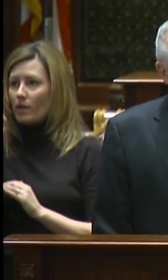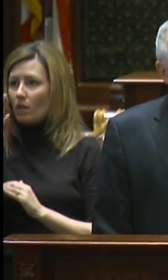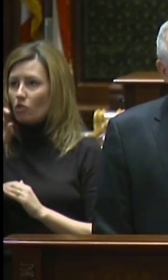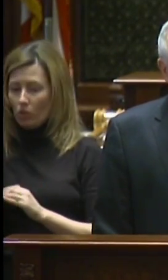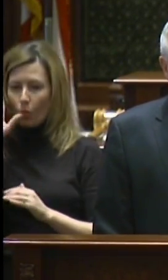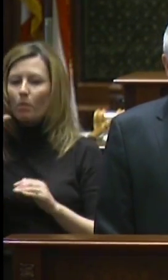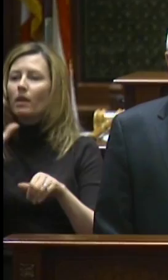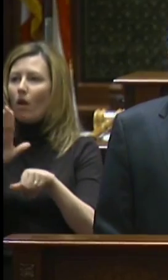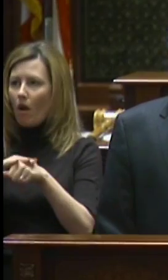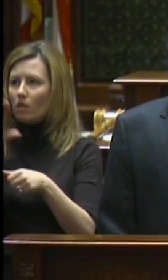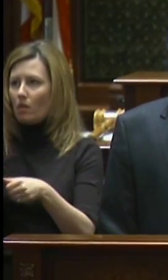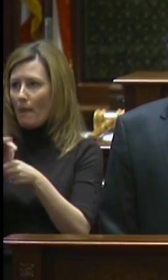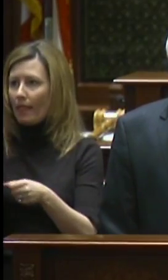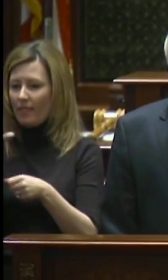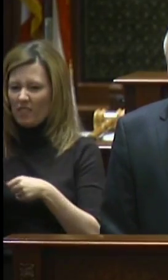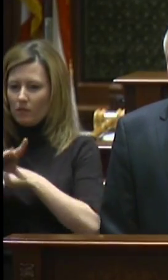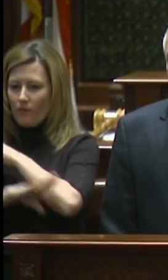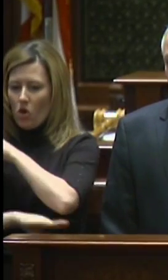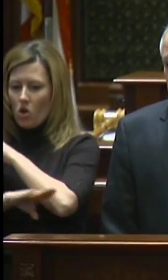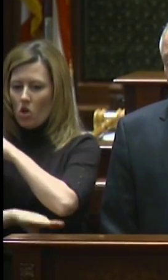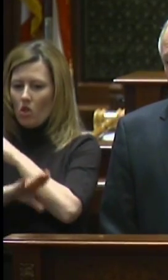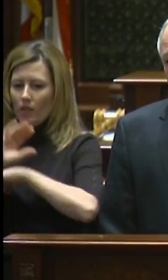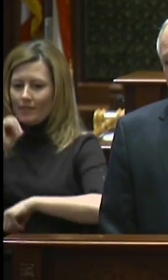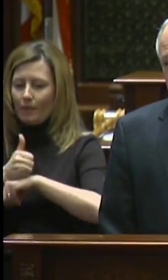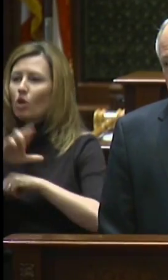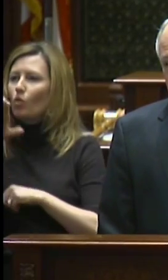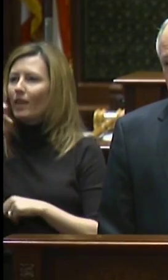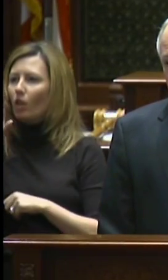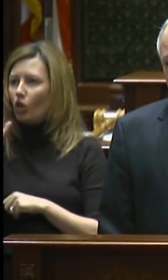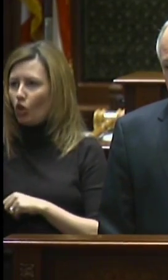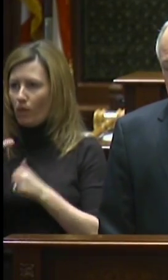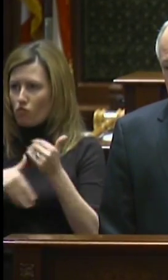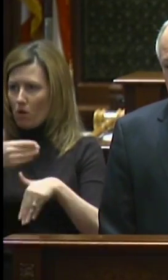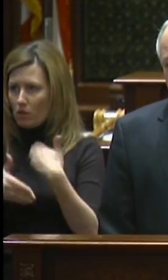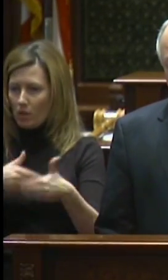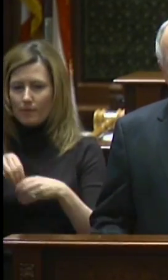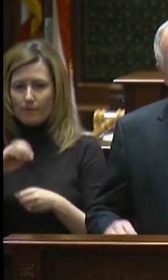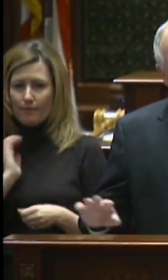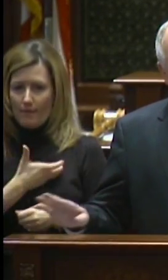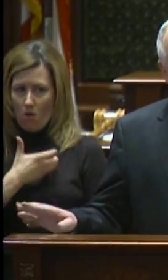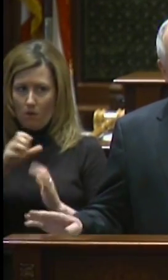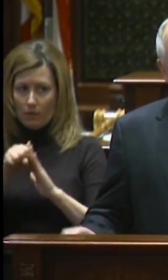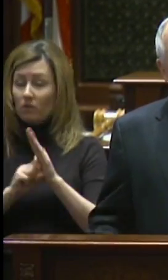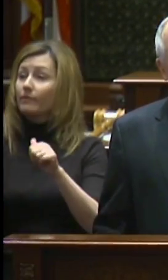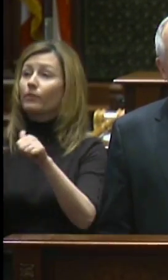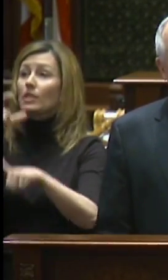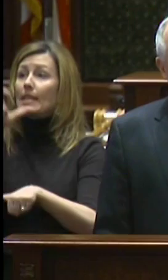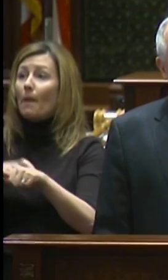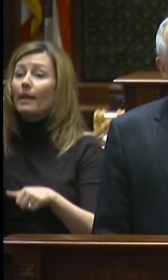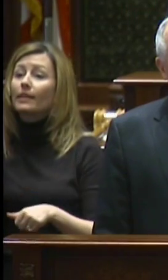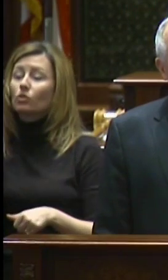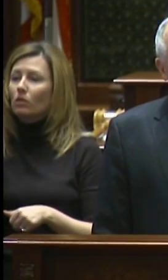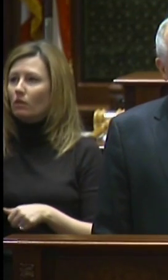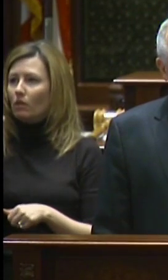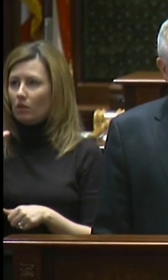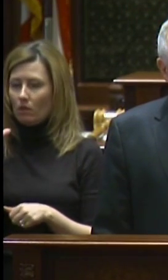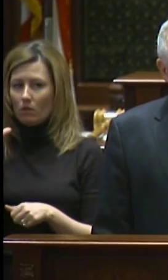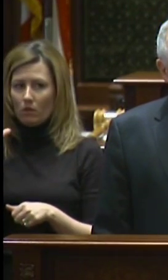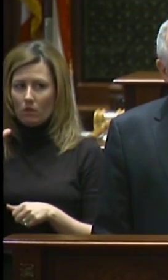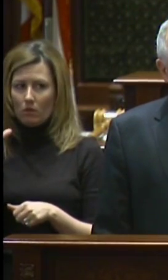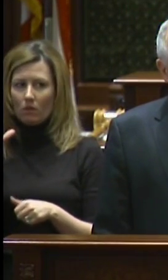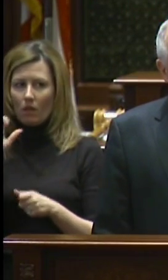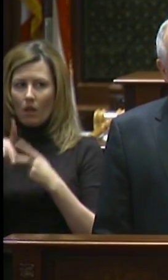ballot this fall to establish a recall process in our state. This is the first time in the history of Illinois such